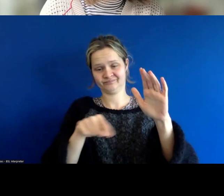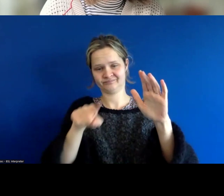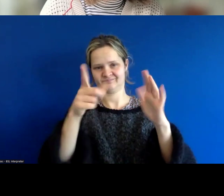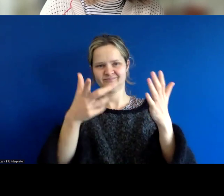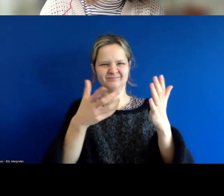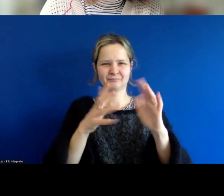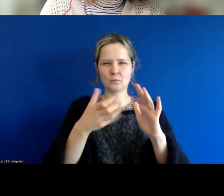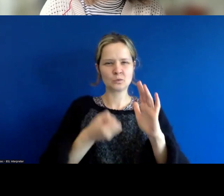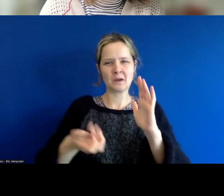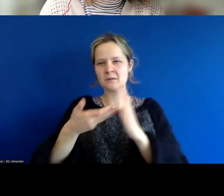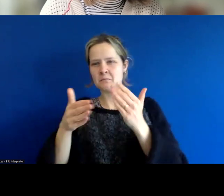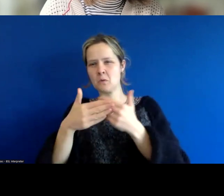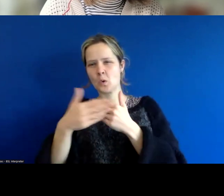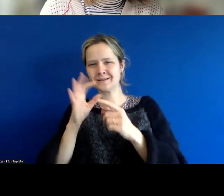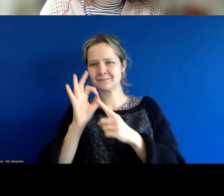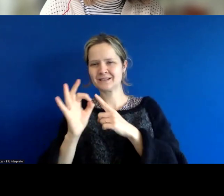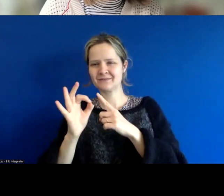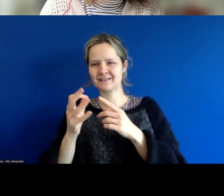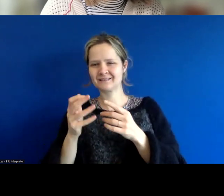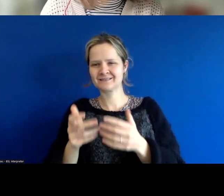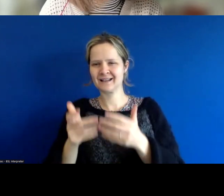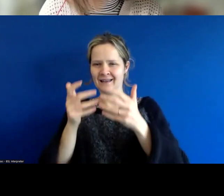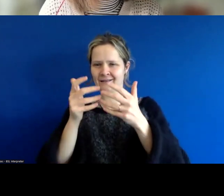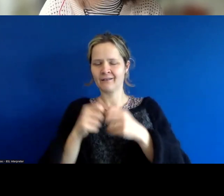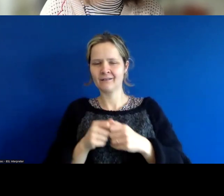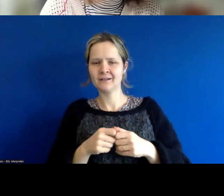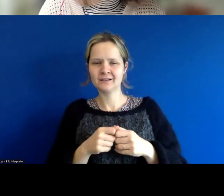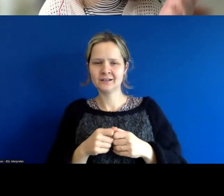add in data, and you would be able to see quite clearly what the